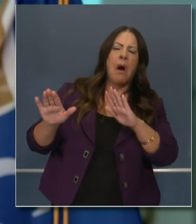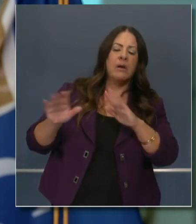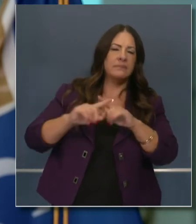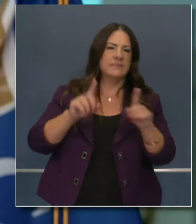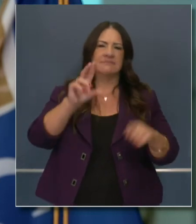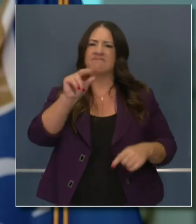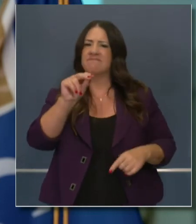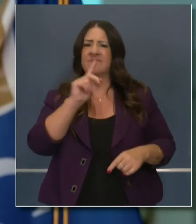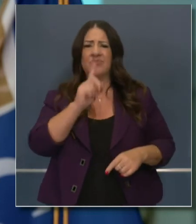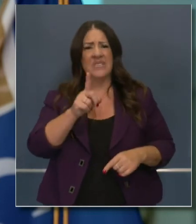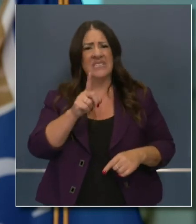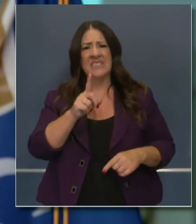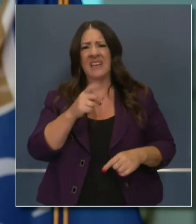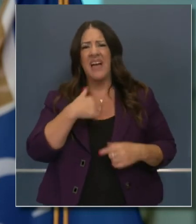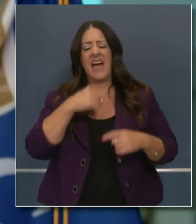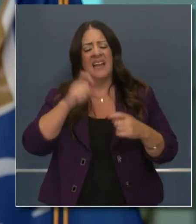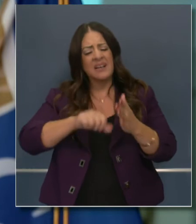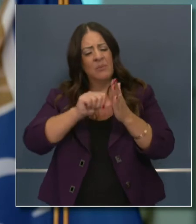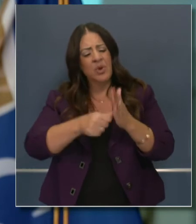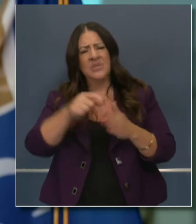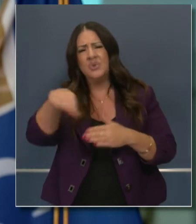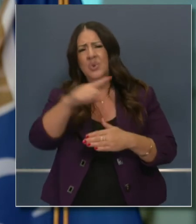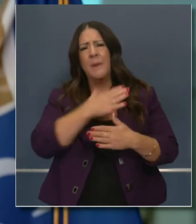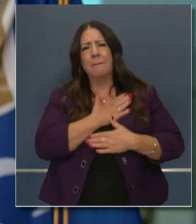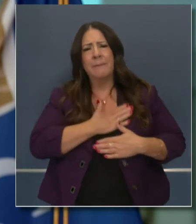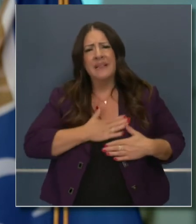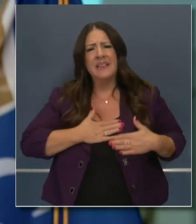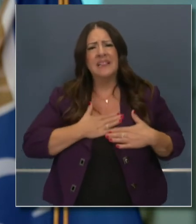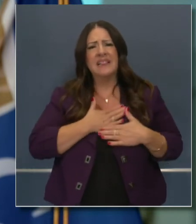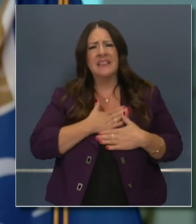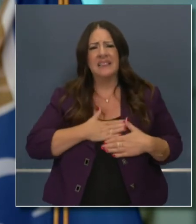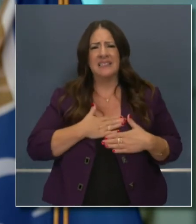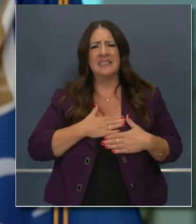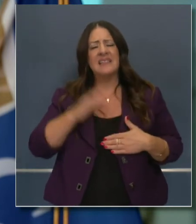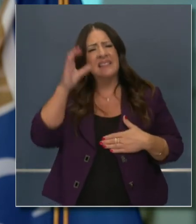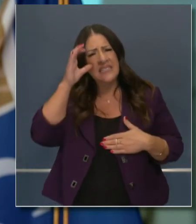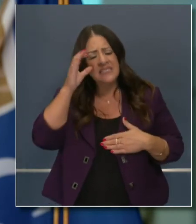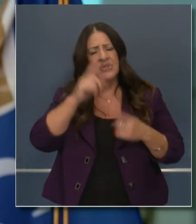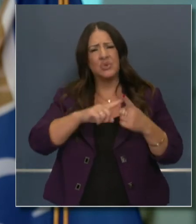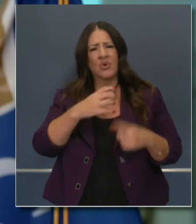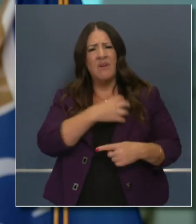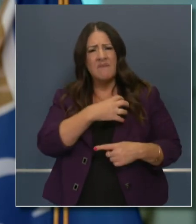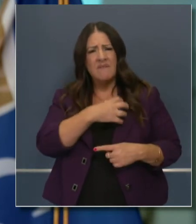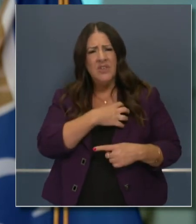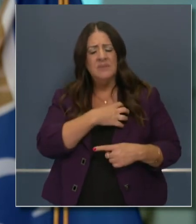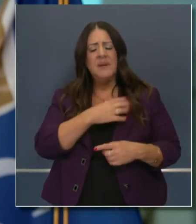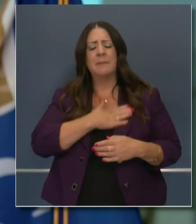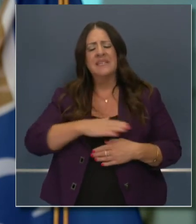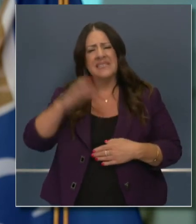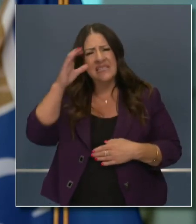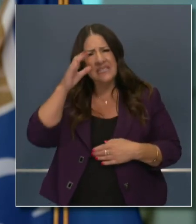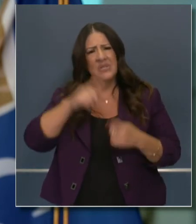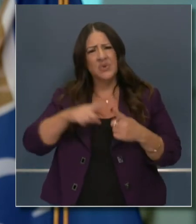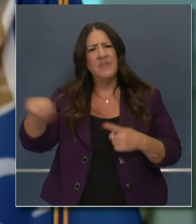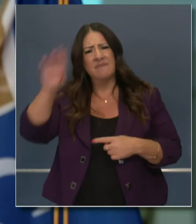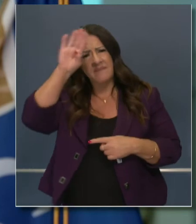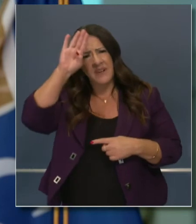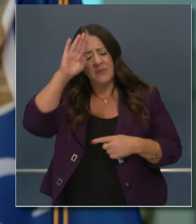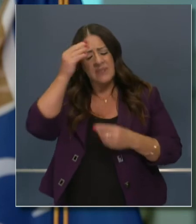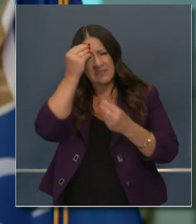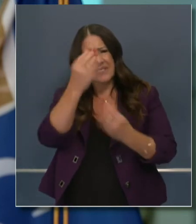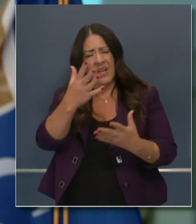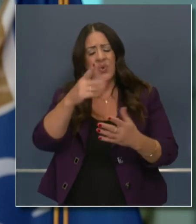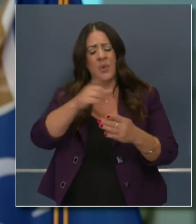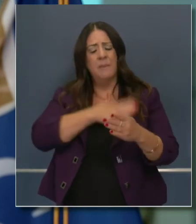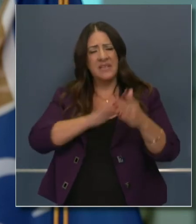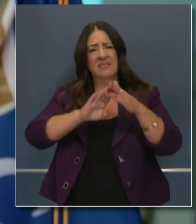really, really cannot say it enough. Please heed local law enforcement. Please listen to them when